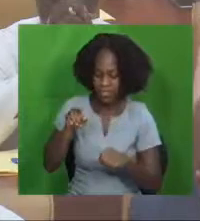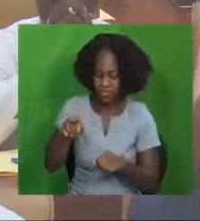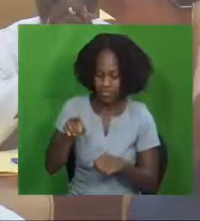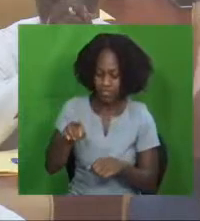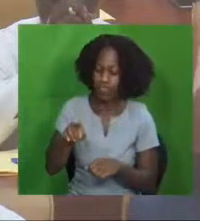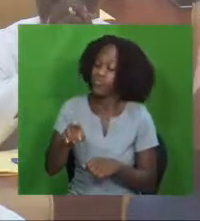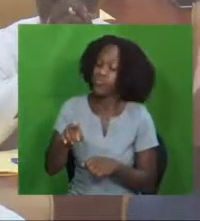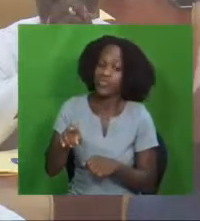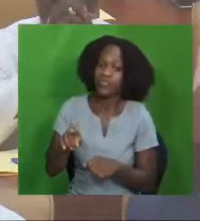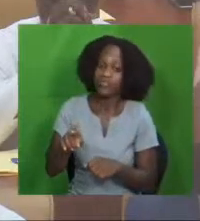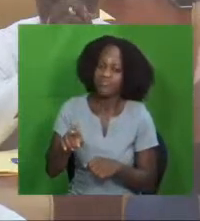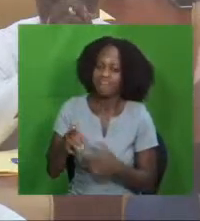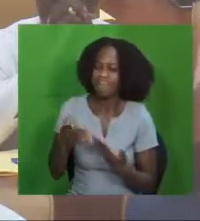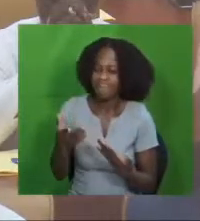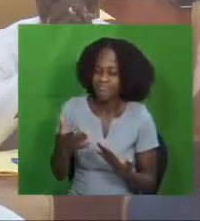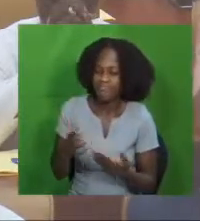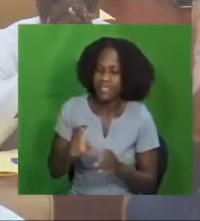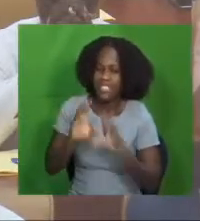own citizens with e-levy.